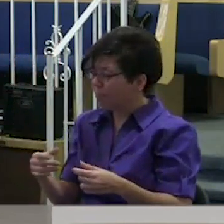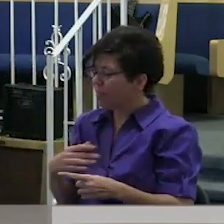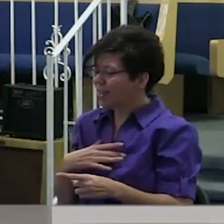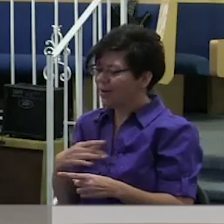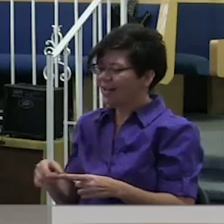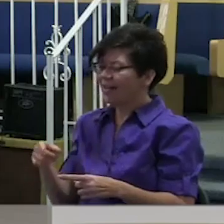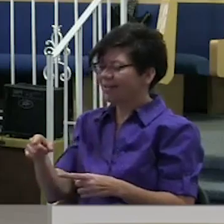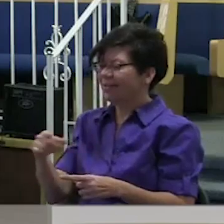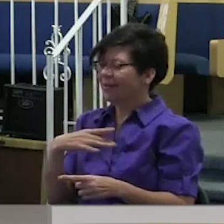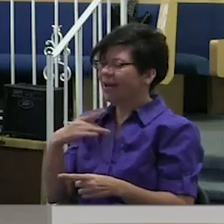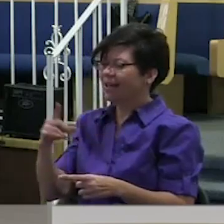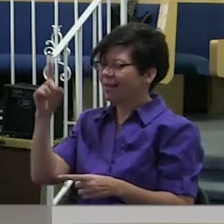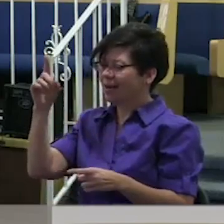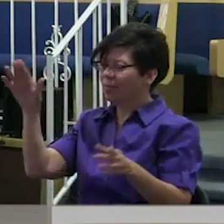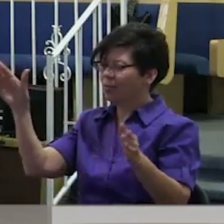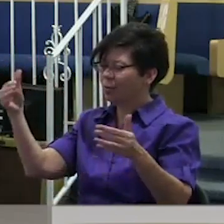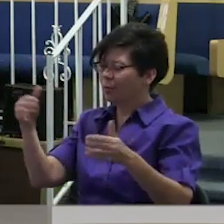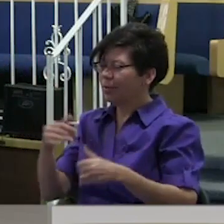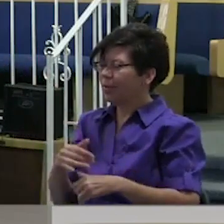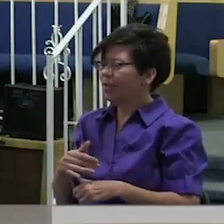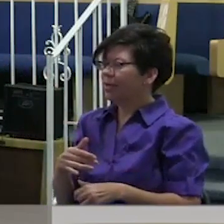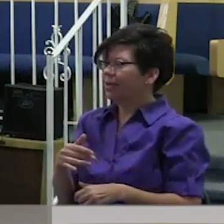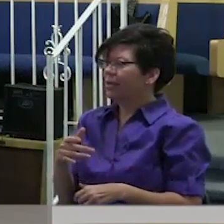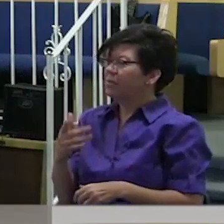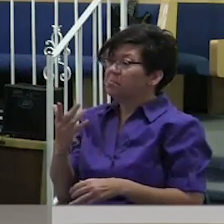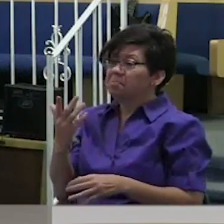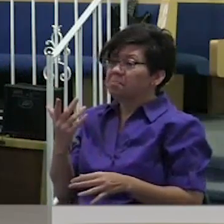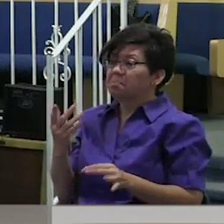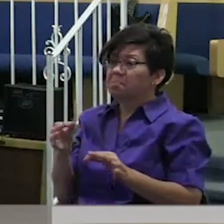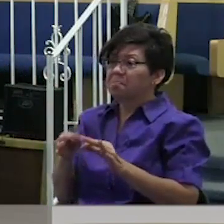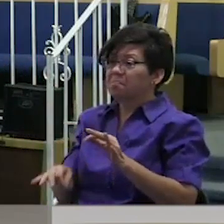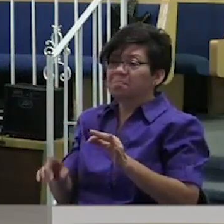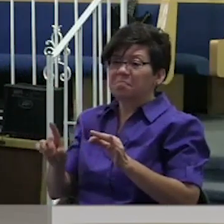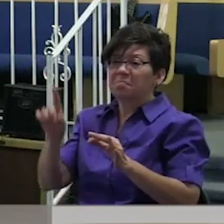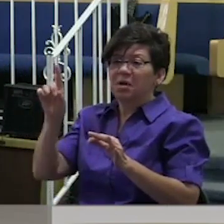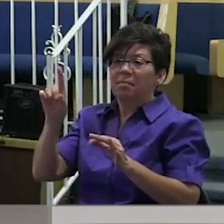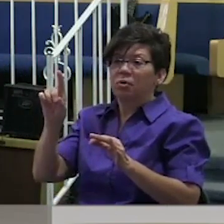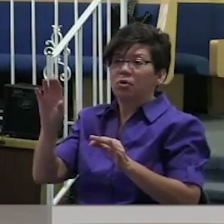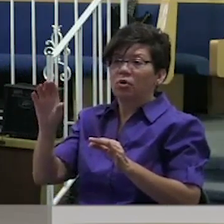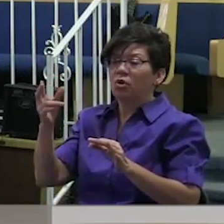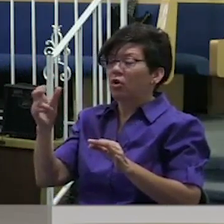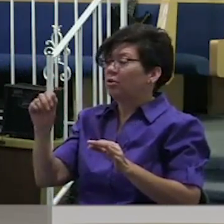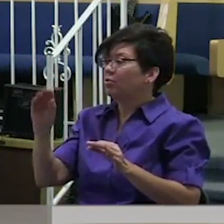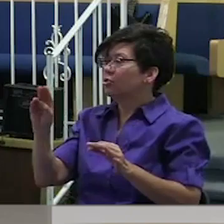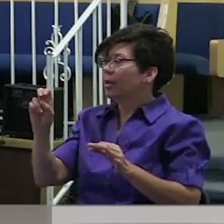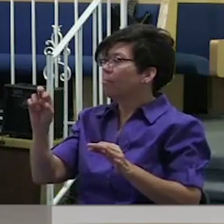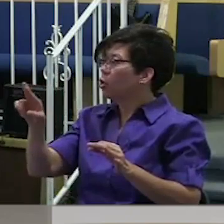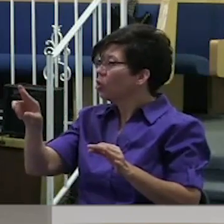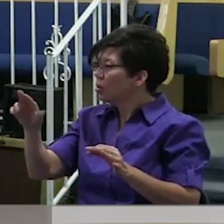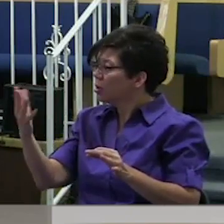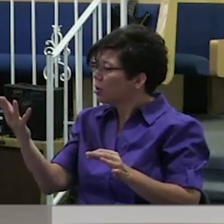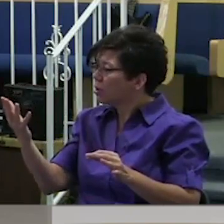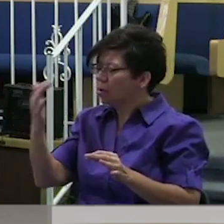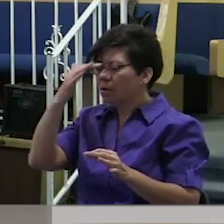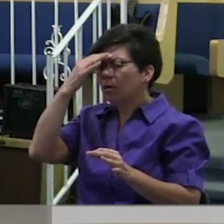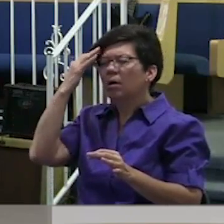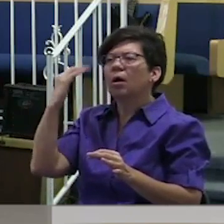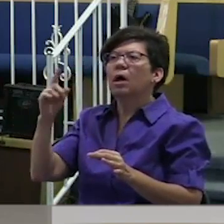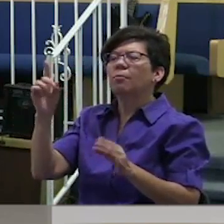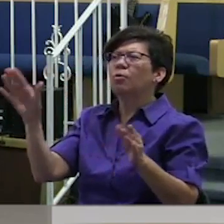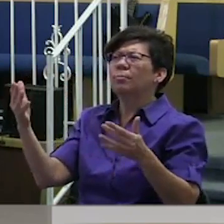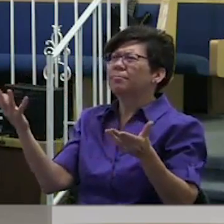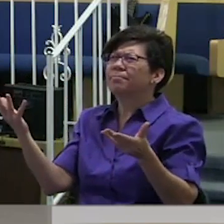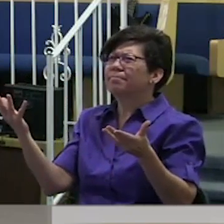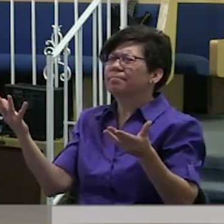like this upper room. It was simply an upper chamber is what it was, if you will. This upper room